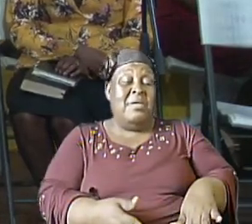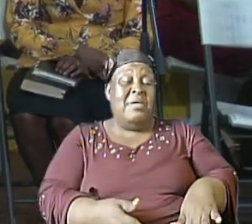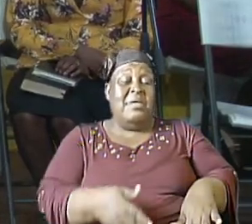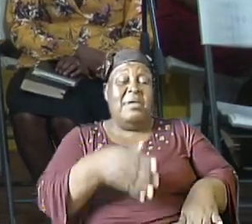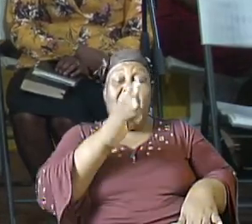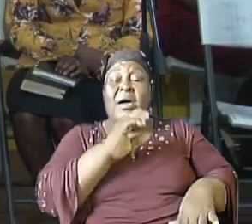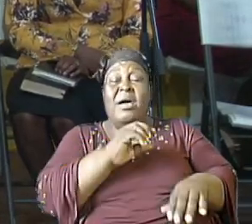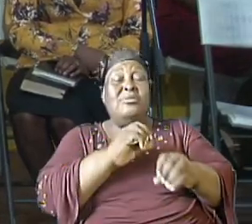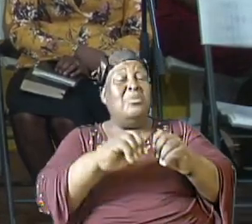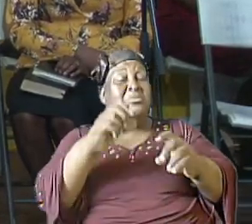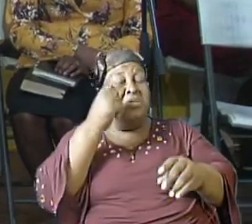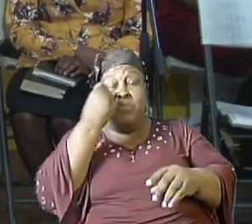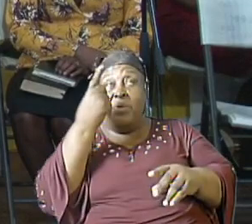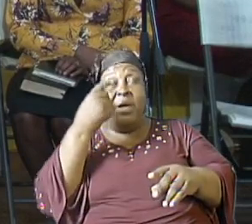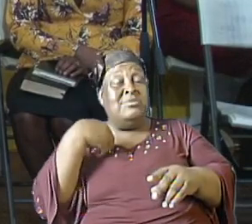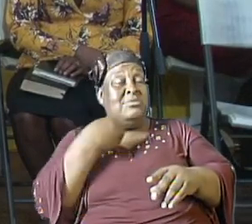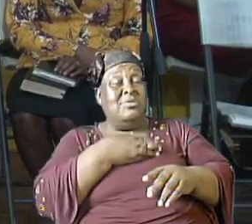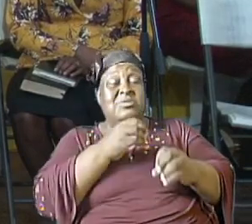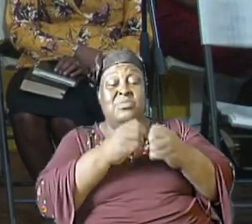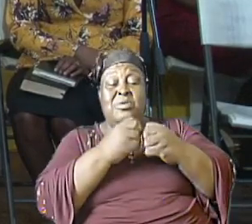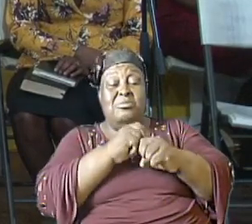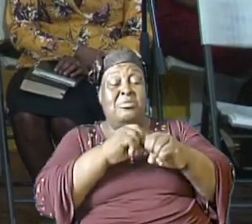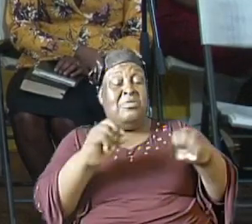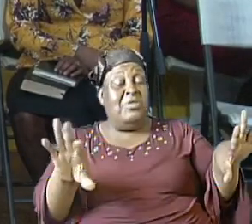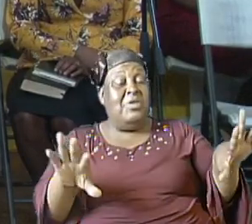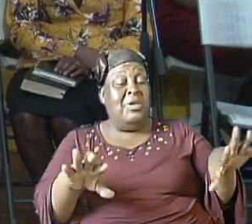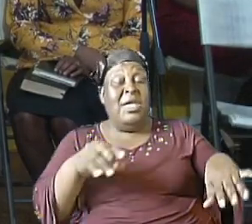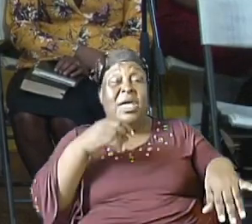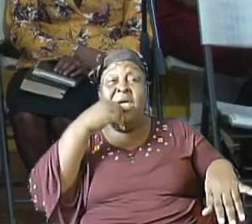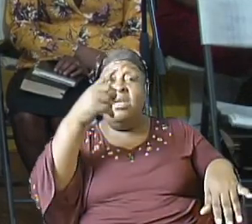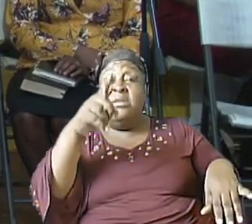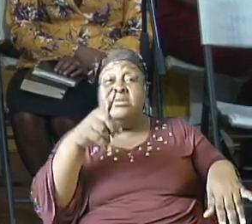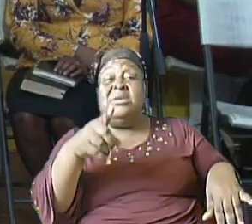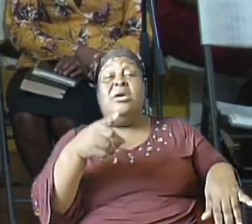an open book test. He tells you everything that's going to happen.